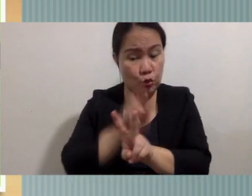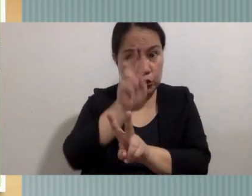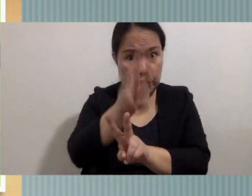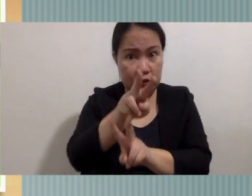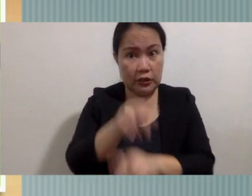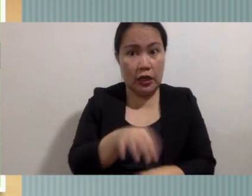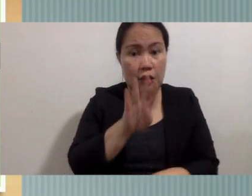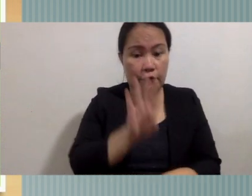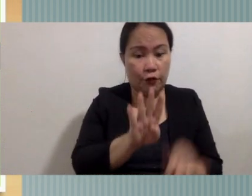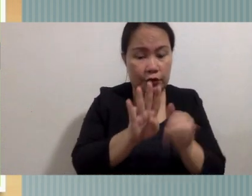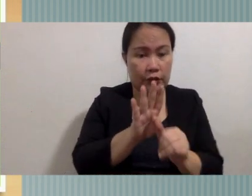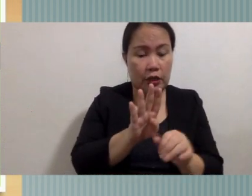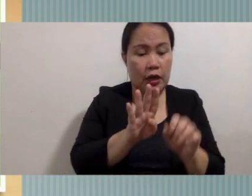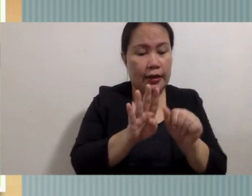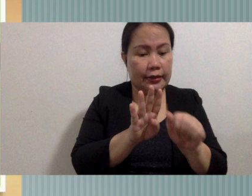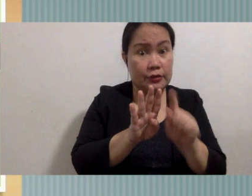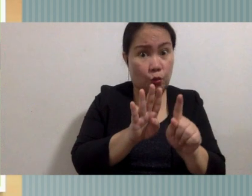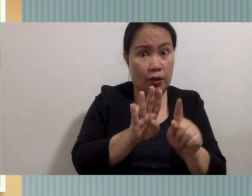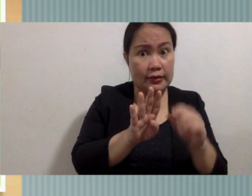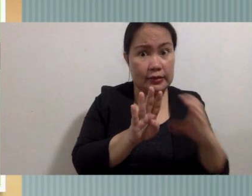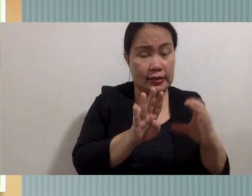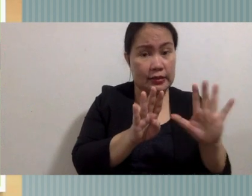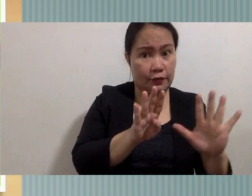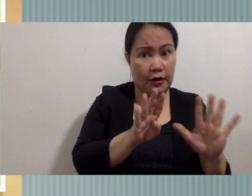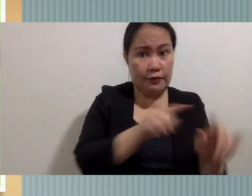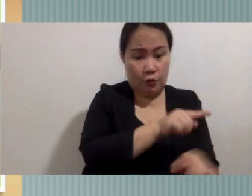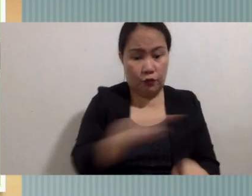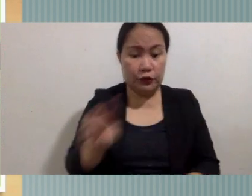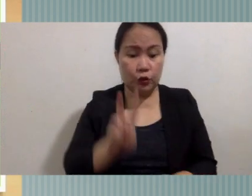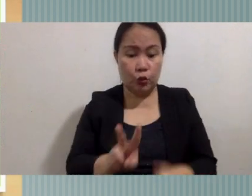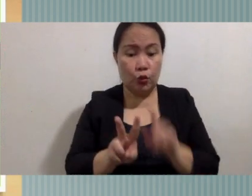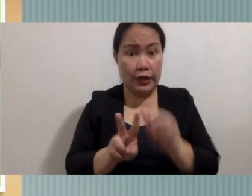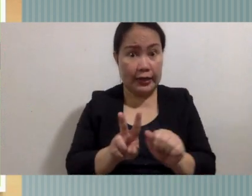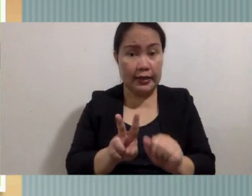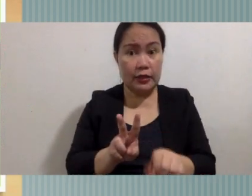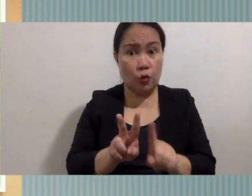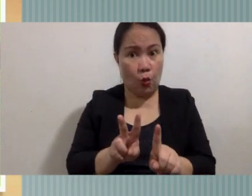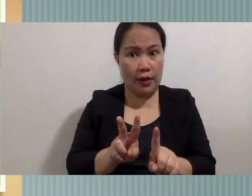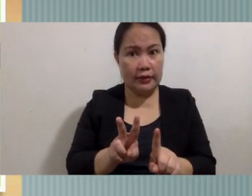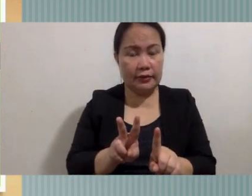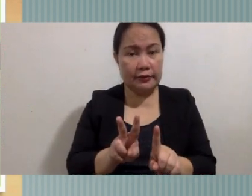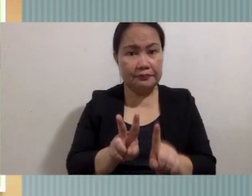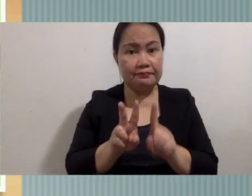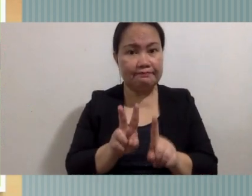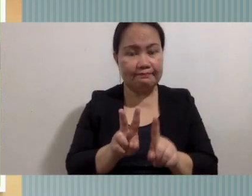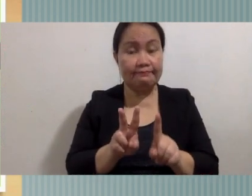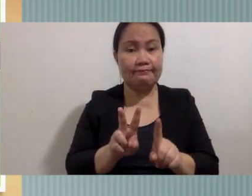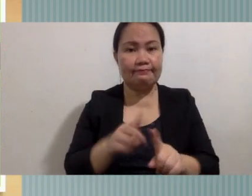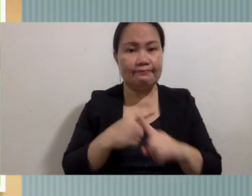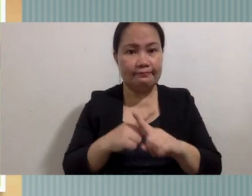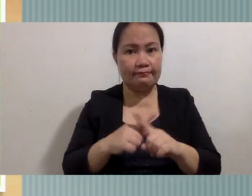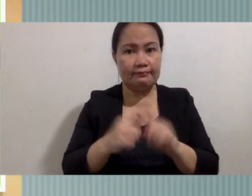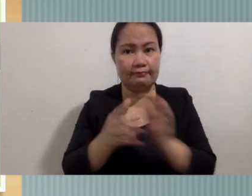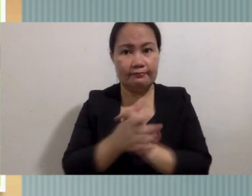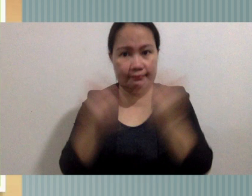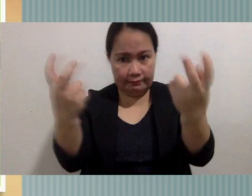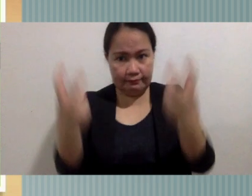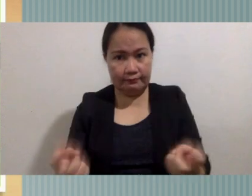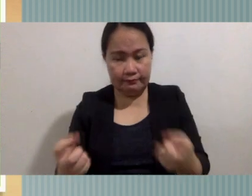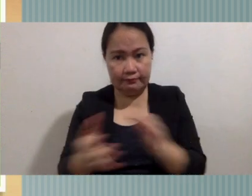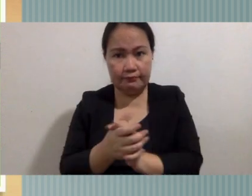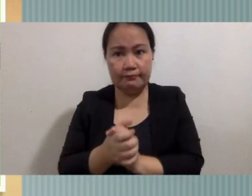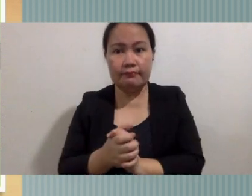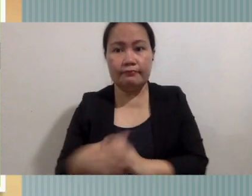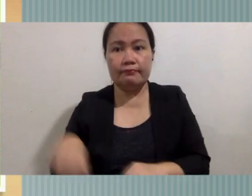squared minus 4. Our a is 1, c is 5, all over 2 times a, which